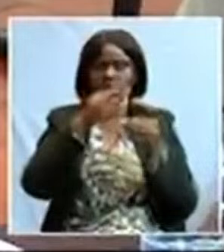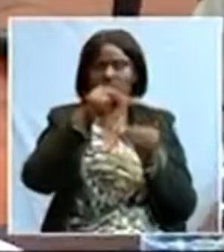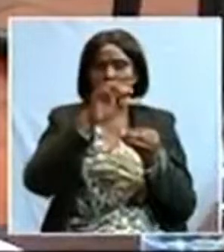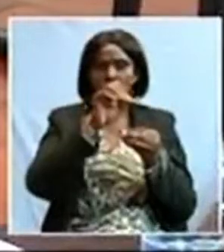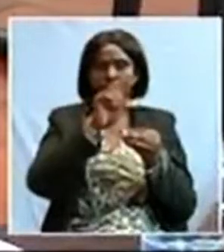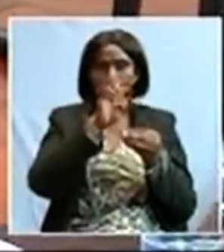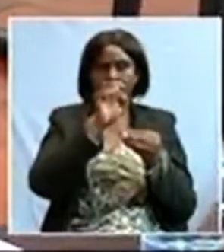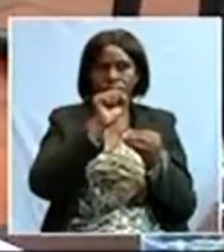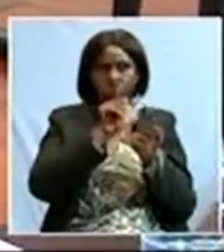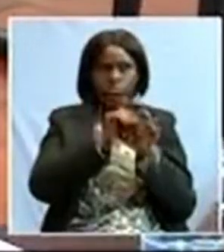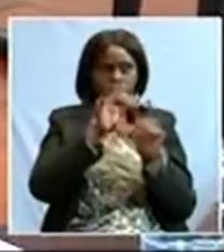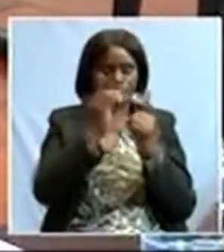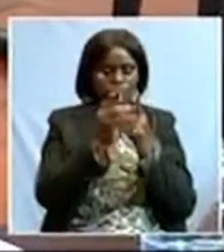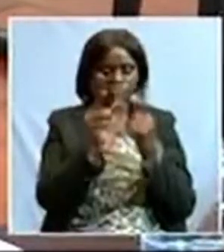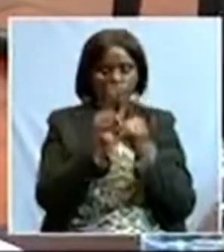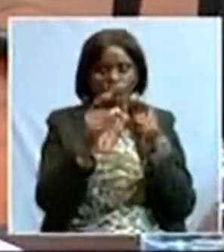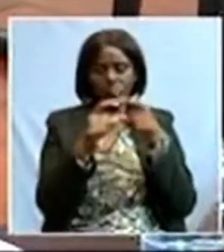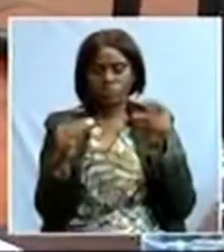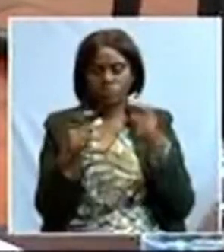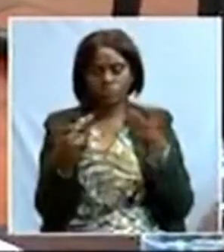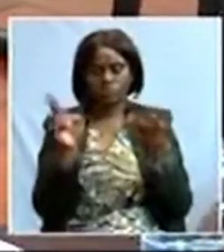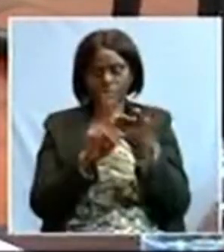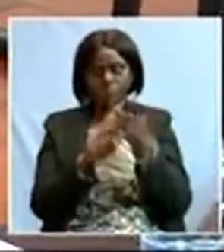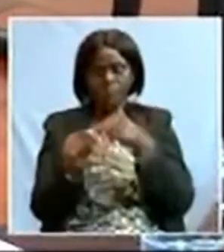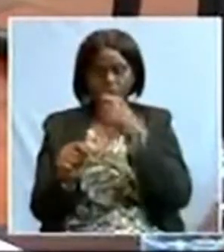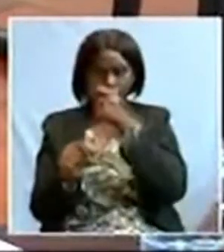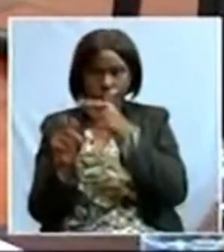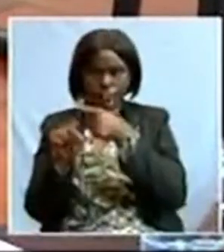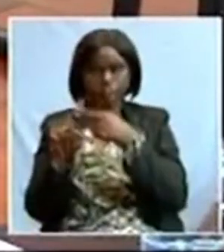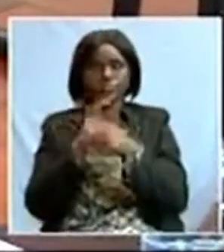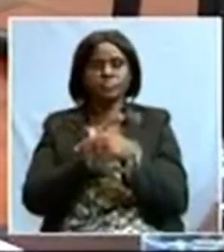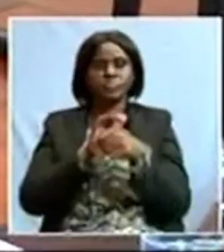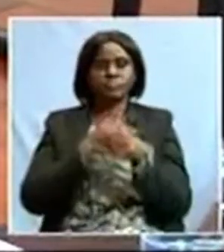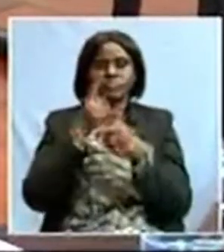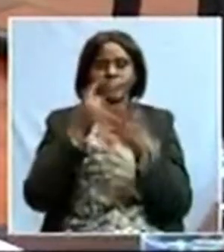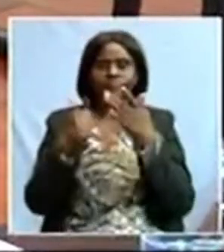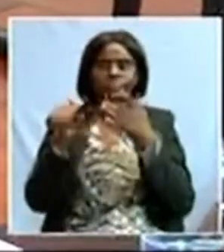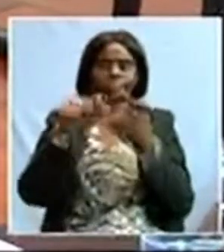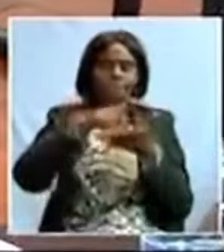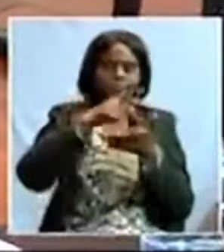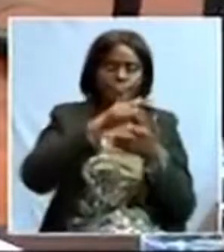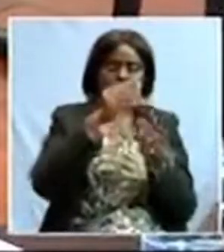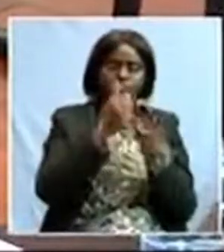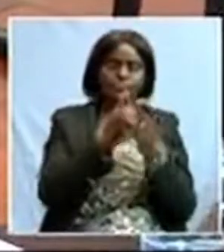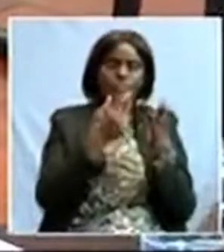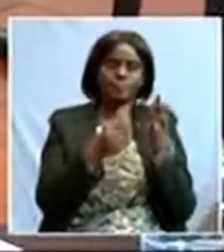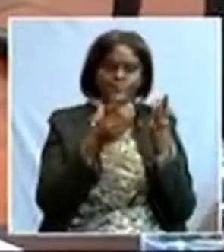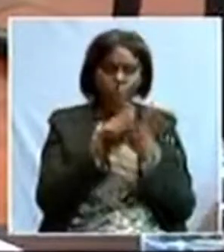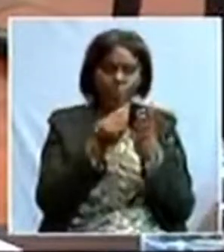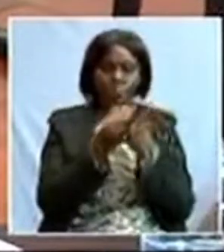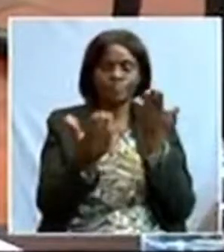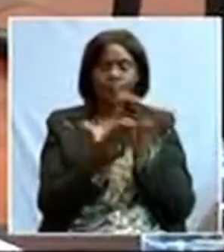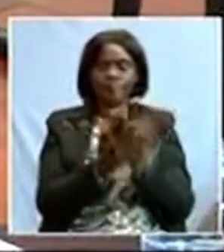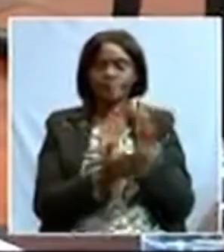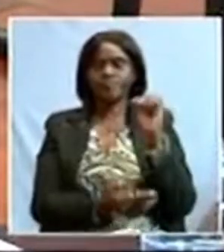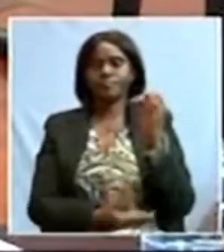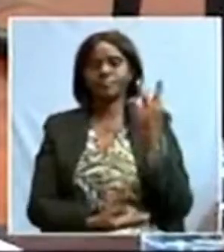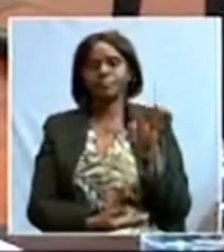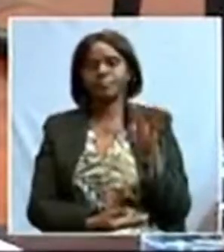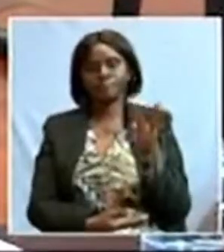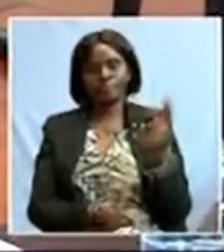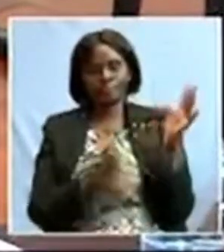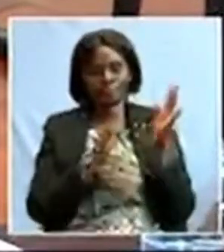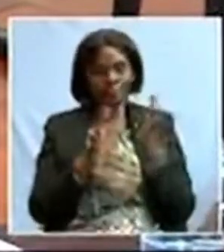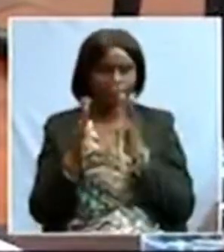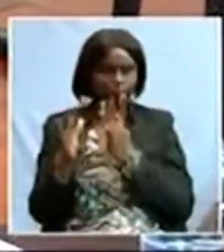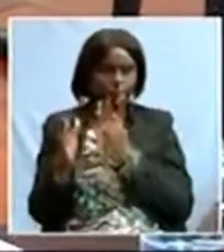the district and the invoice was reissued to ZESCO who has since paid the levy. See Appendix 02.